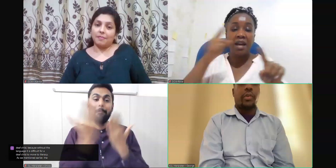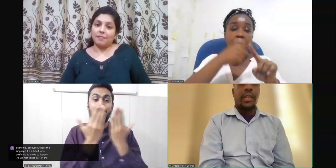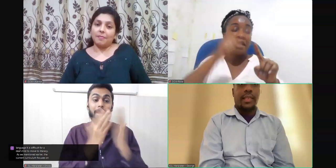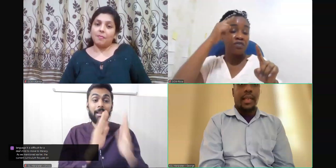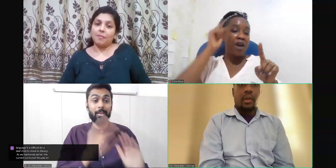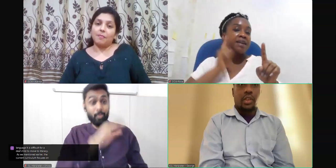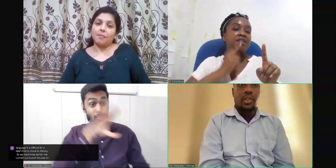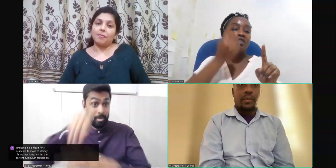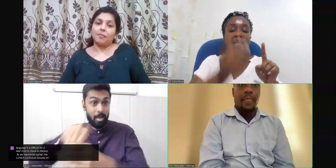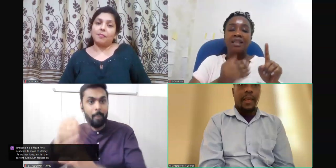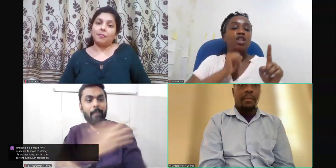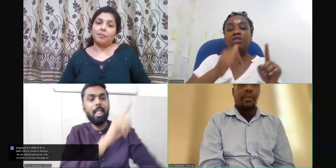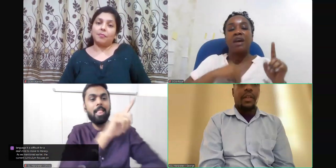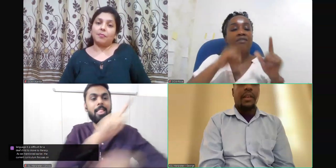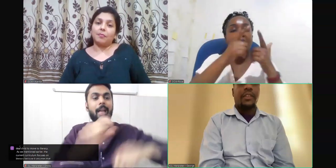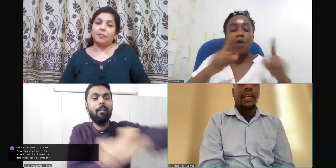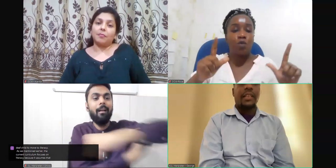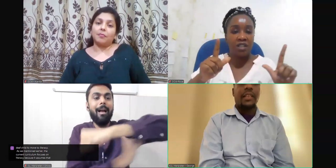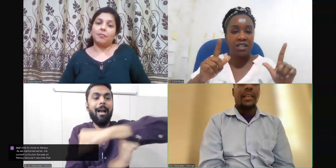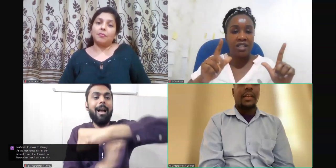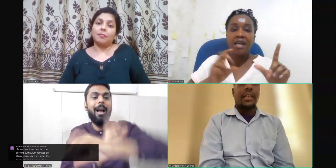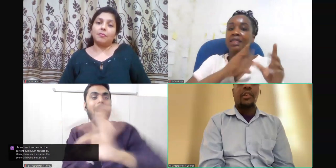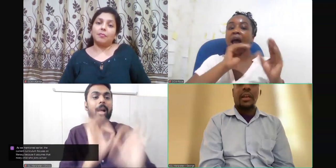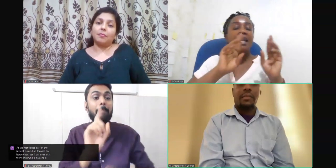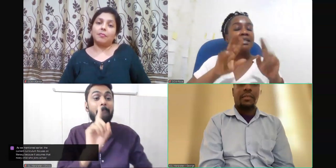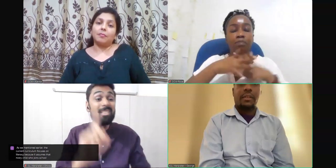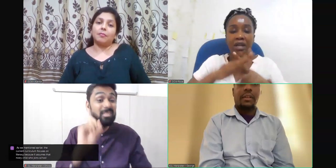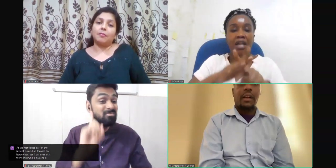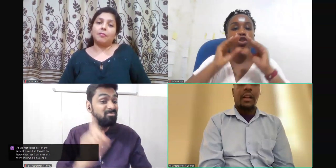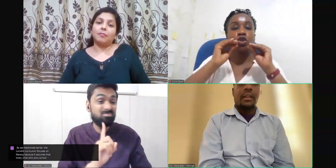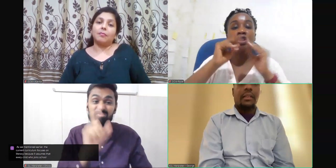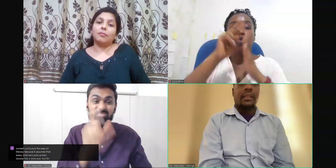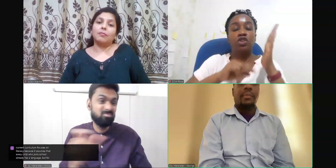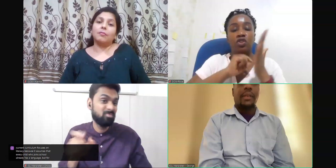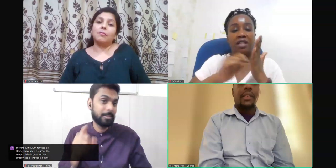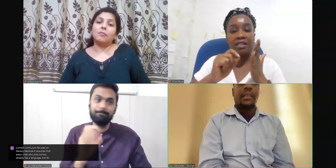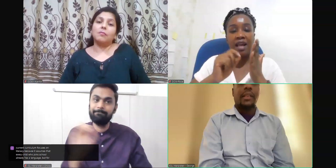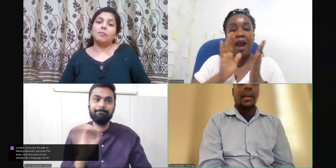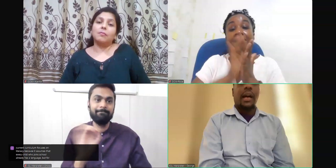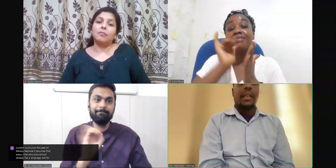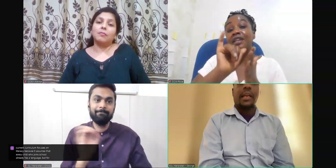school already has a language. But for the deaf child, they don't have. They